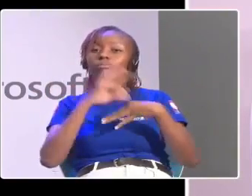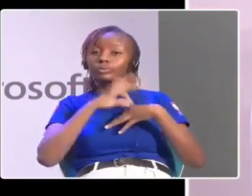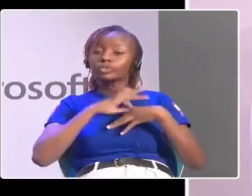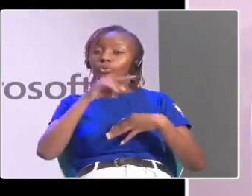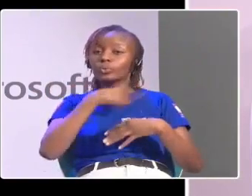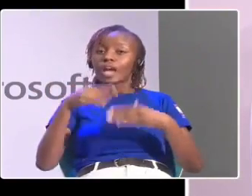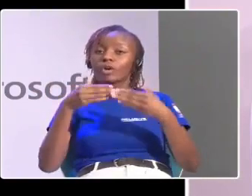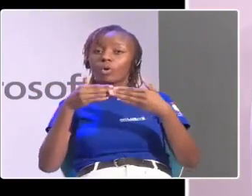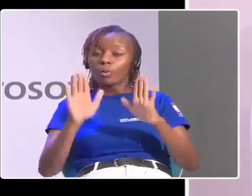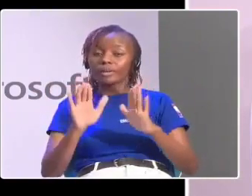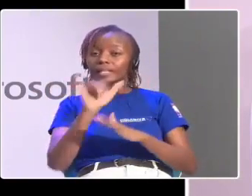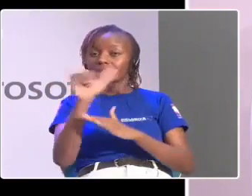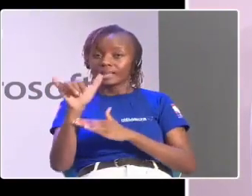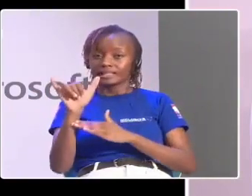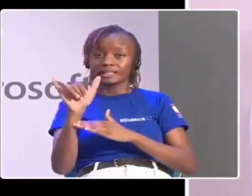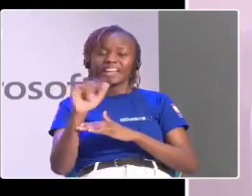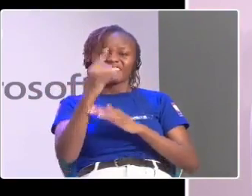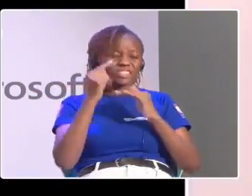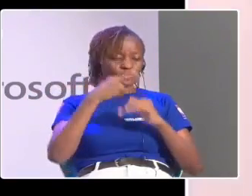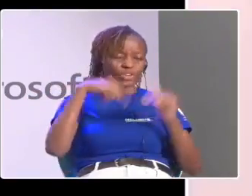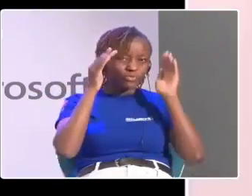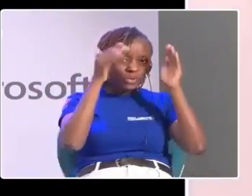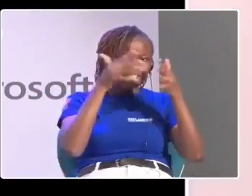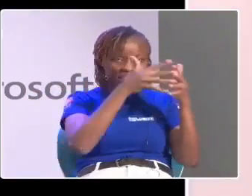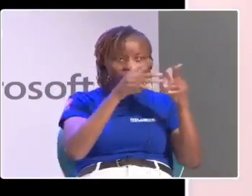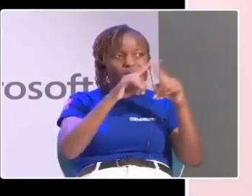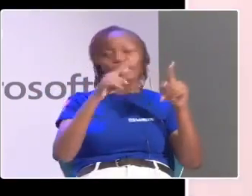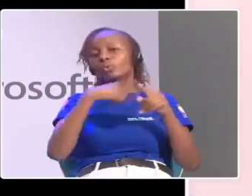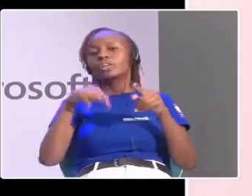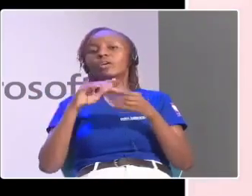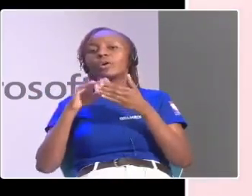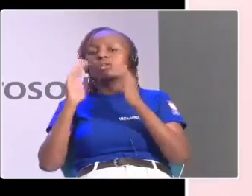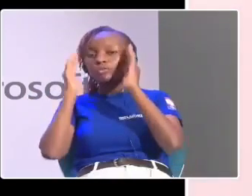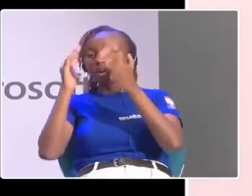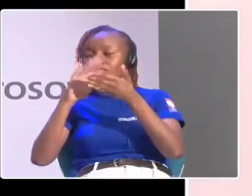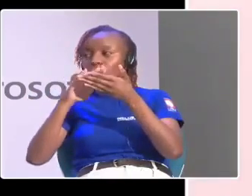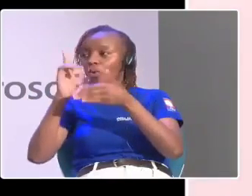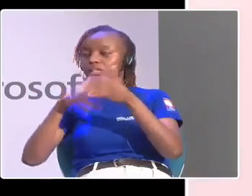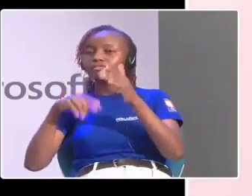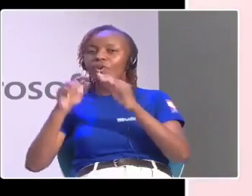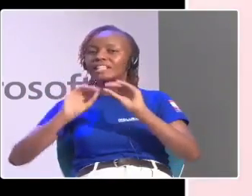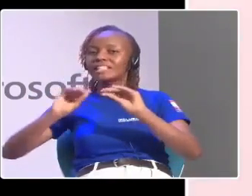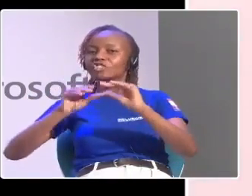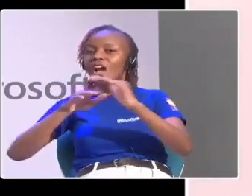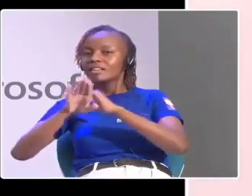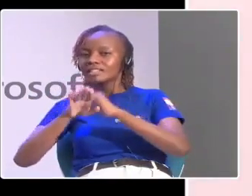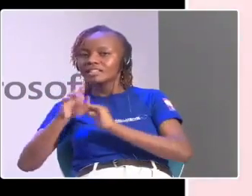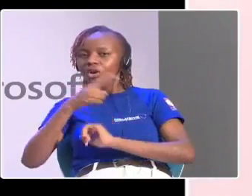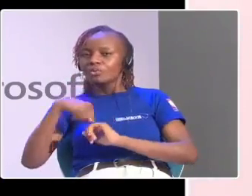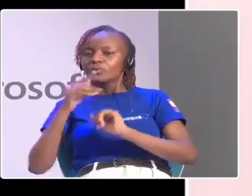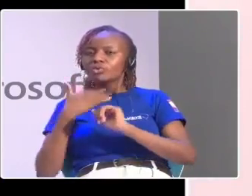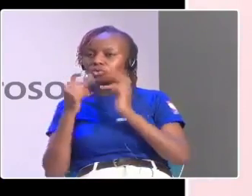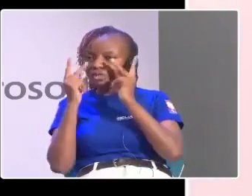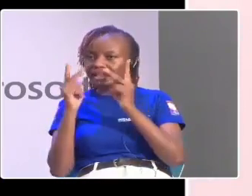was sort of US focused as we began, but there'll be more and more about Teach Access that's going to come out, and we're going to be looking specifically to figure